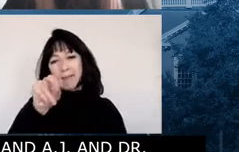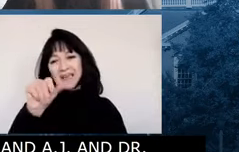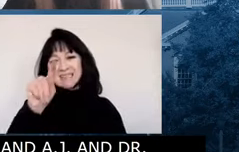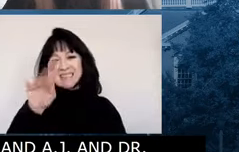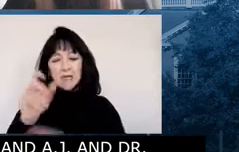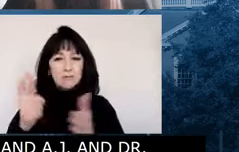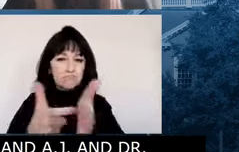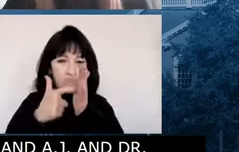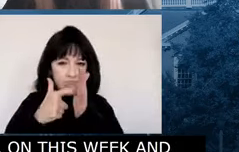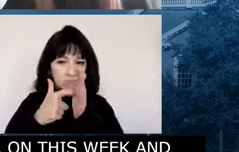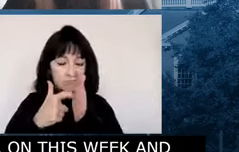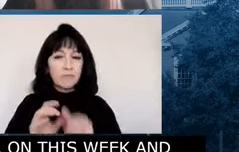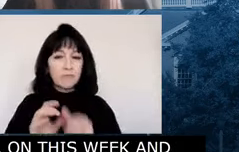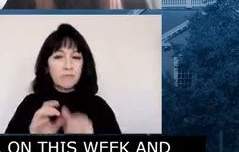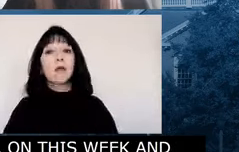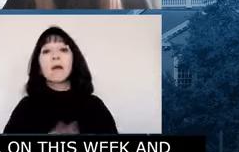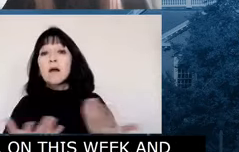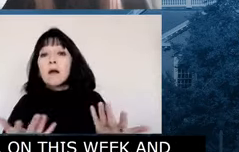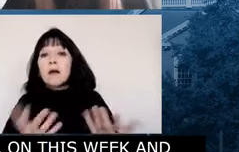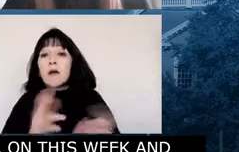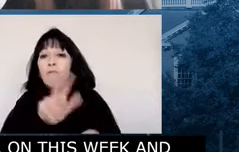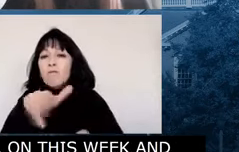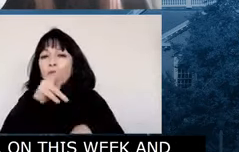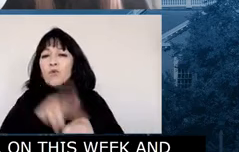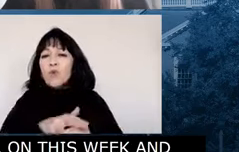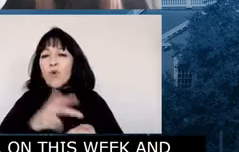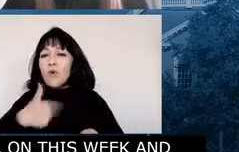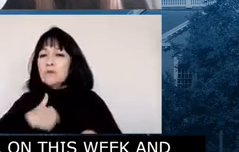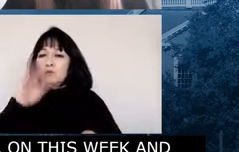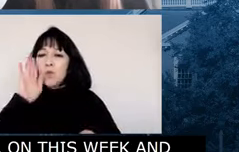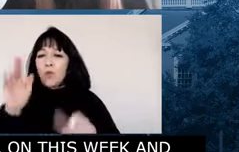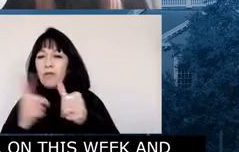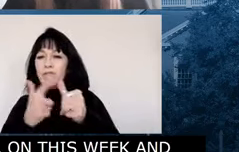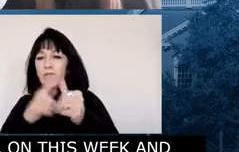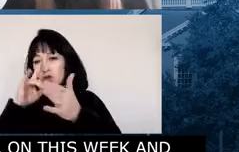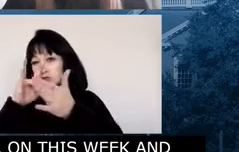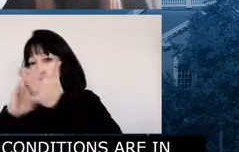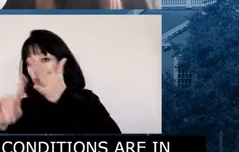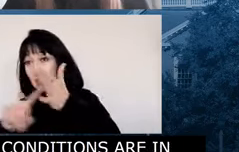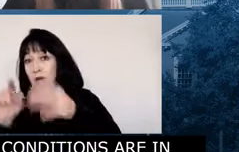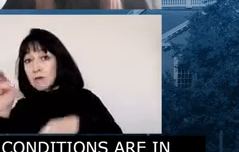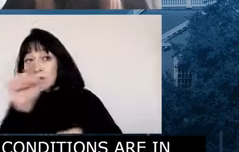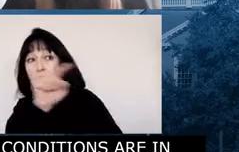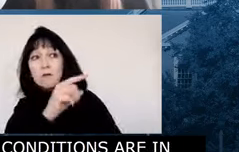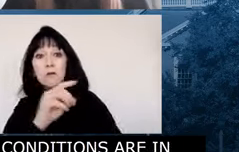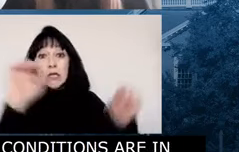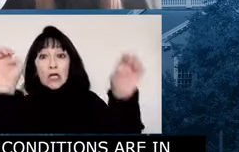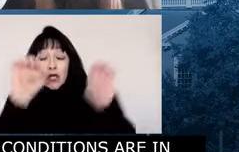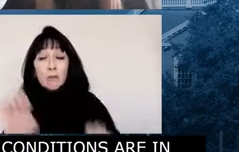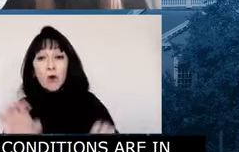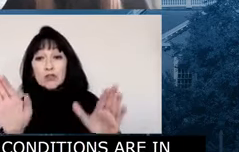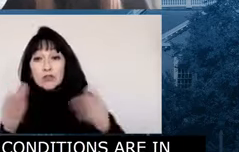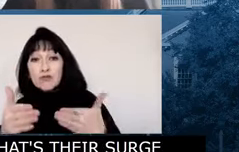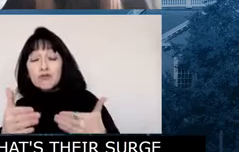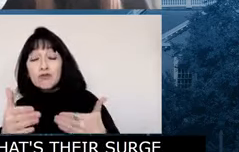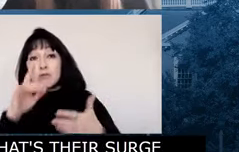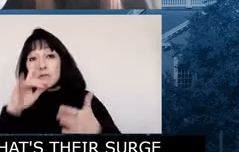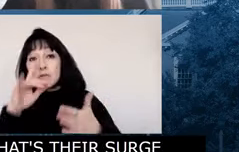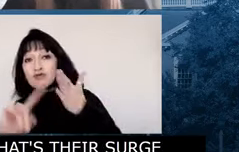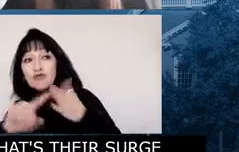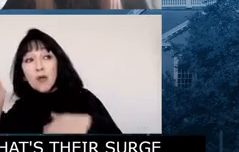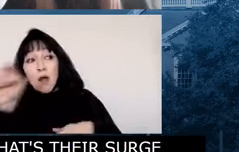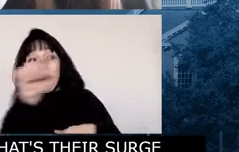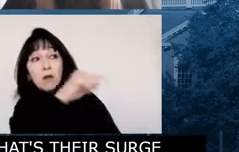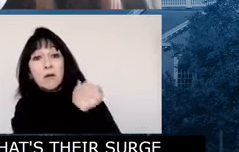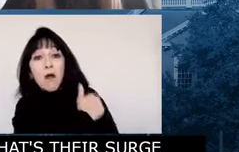are, what's their surge looking like, and then looking at the number of positive